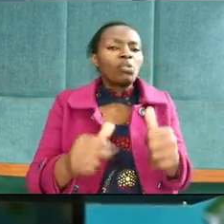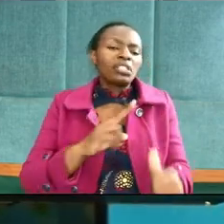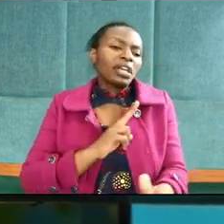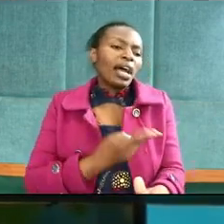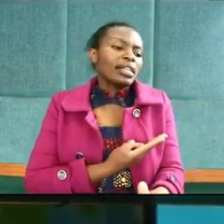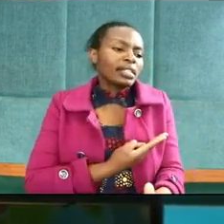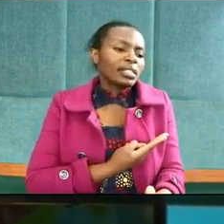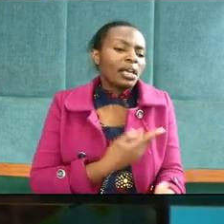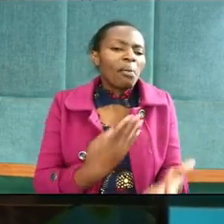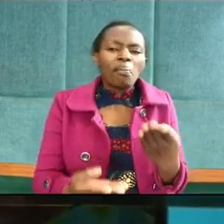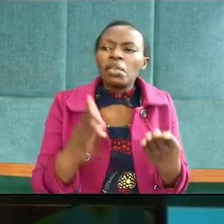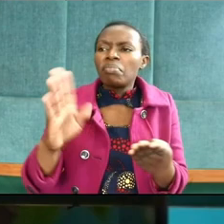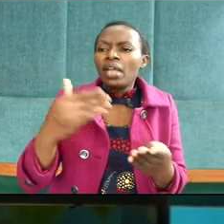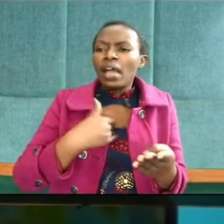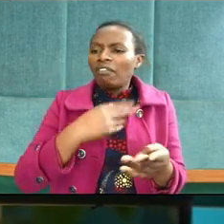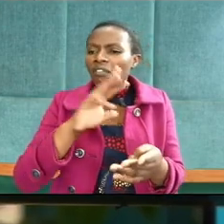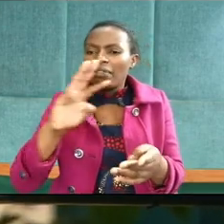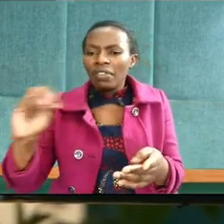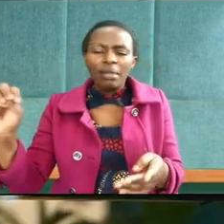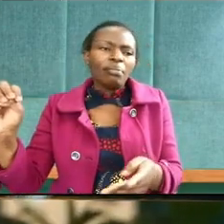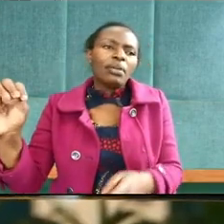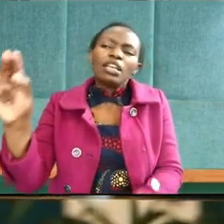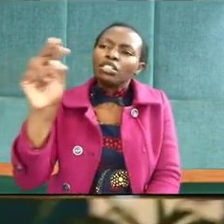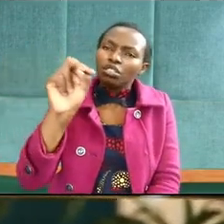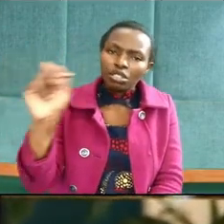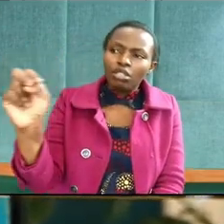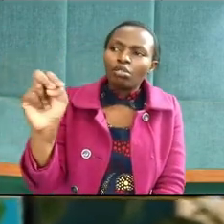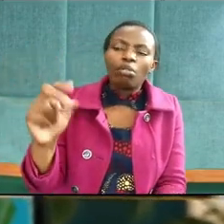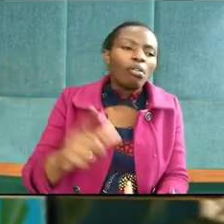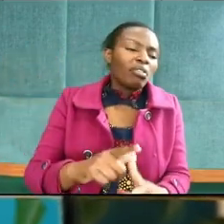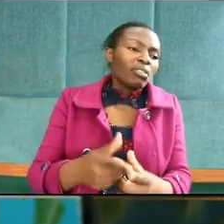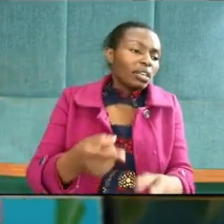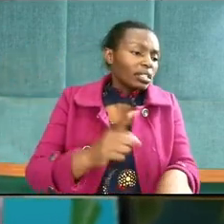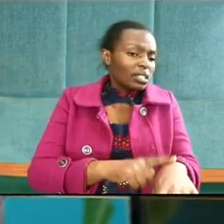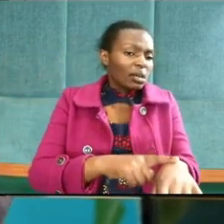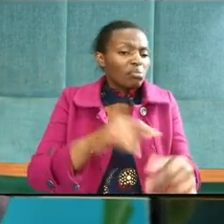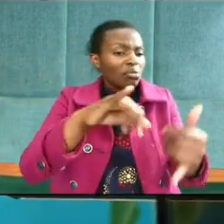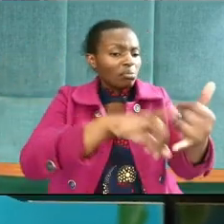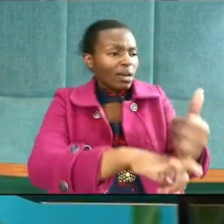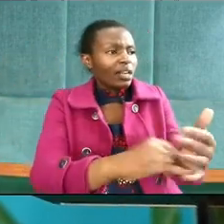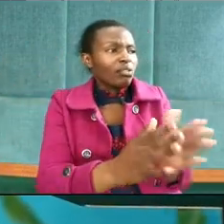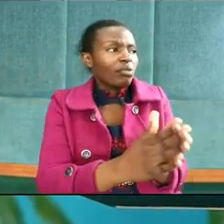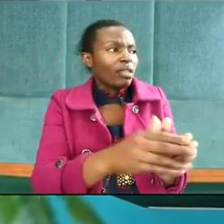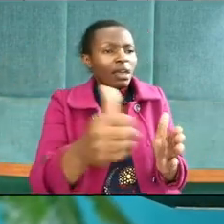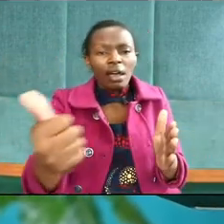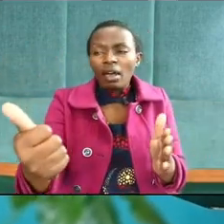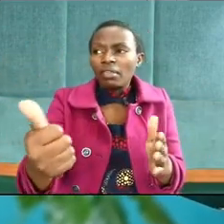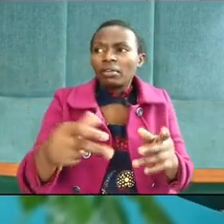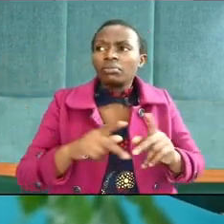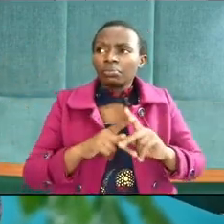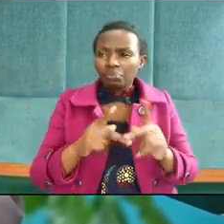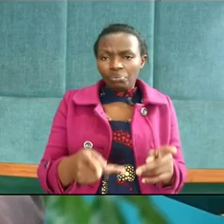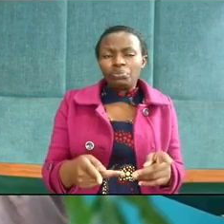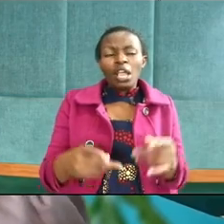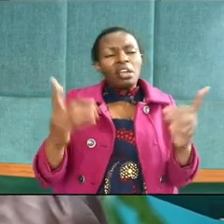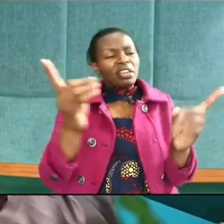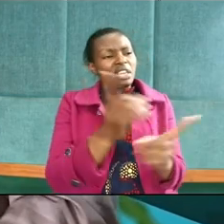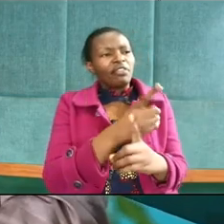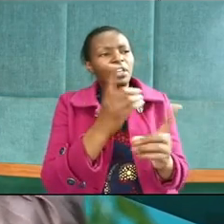even how we relate when you are married with people, it is very